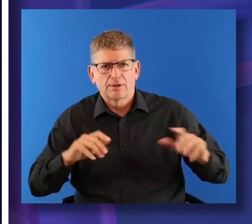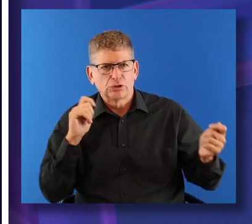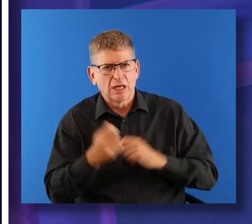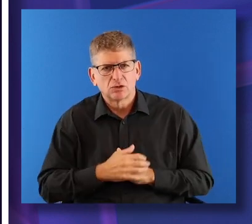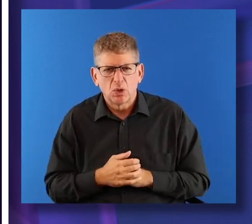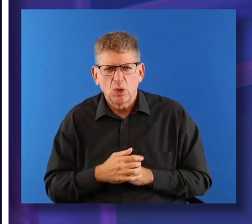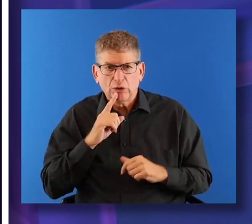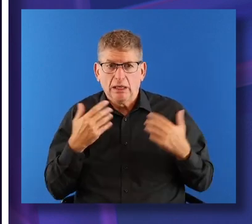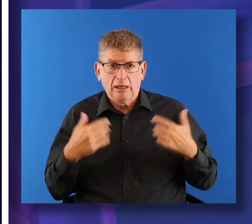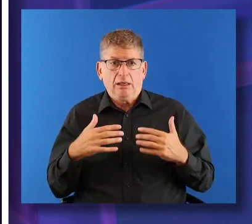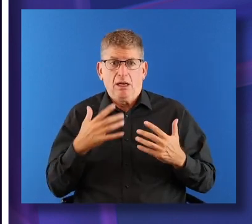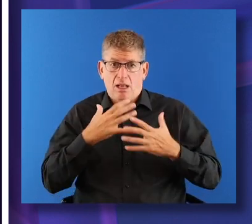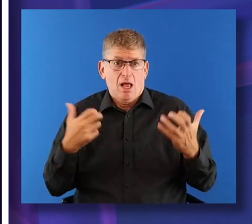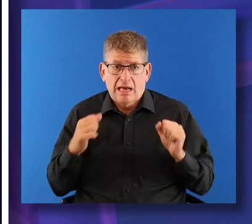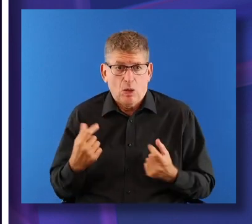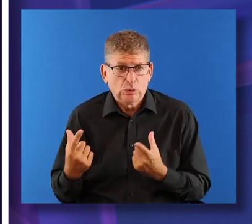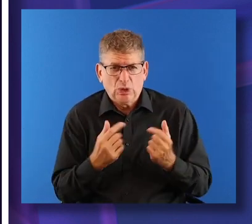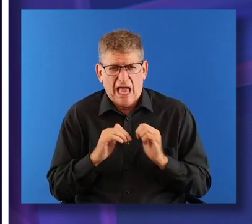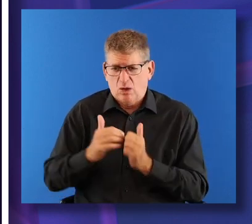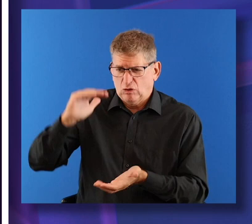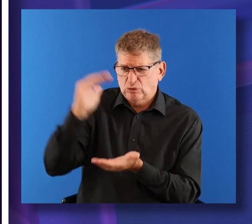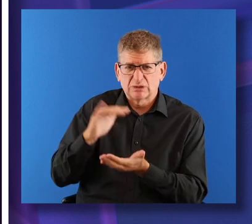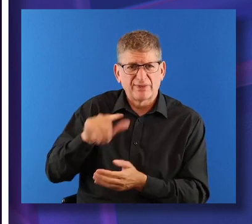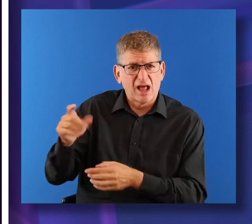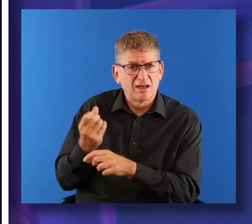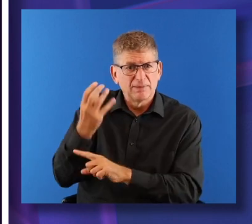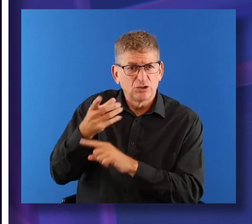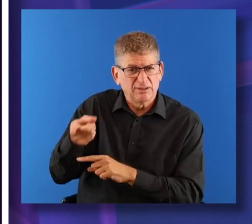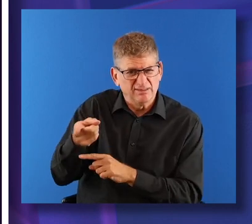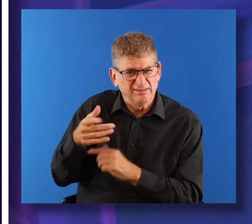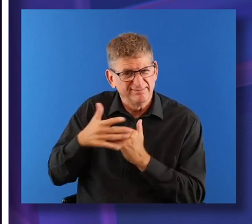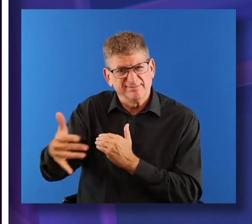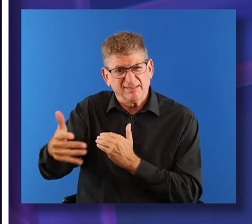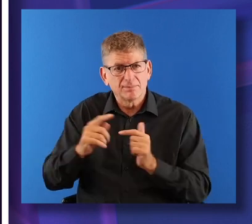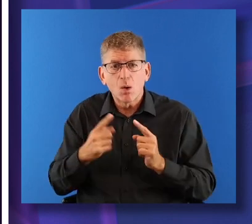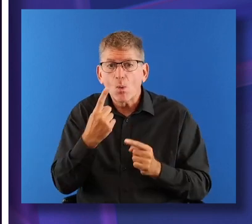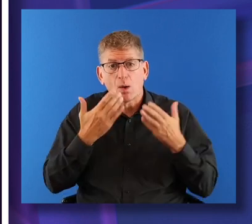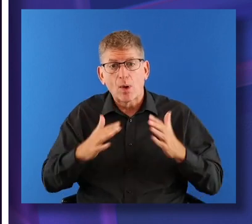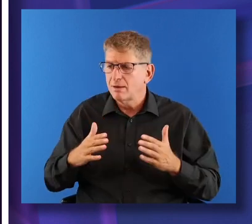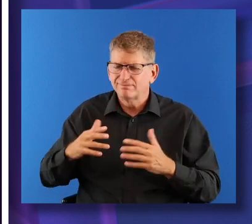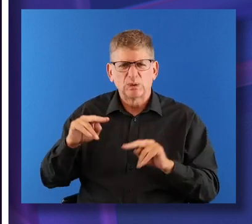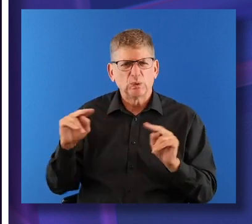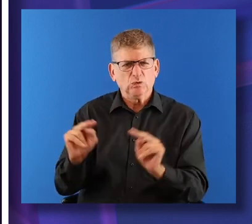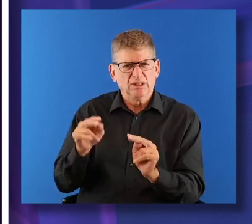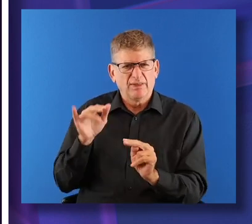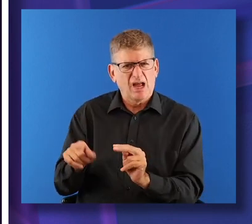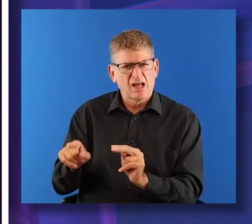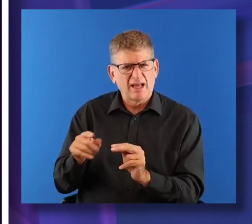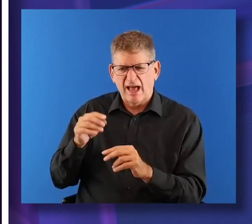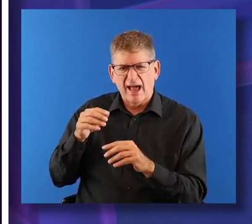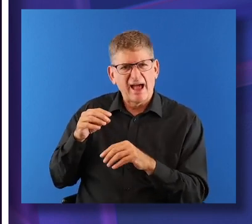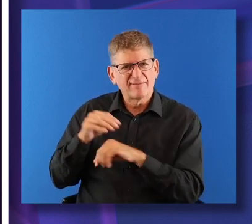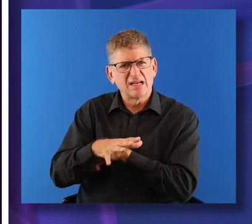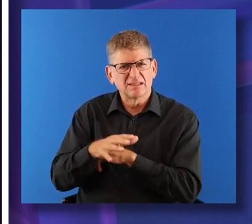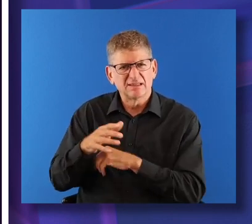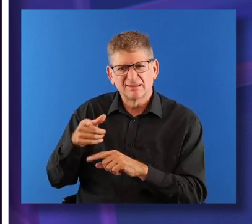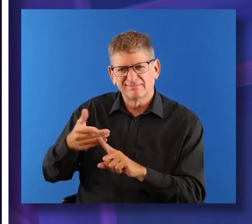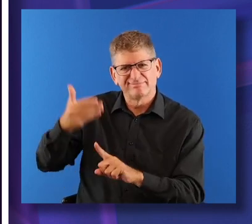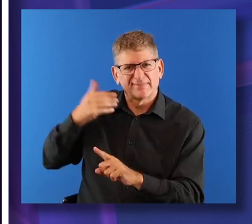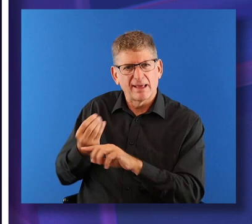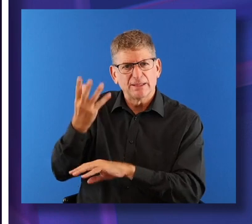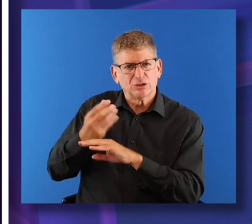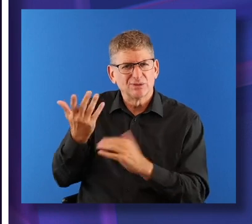lot we can do to reduce those emissions going forward, but the only way to neutralize the effects of past emissions is to remove